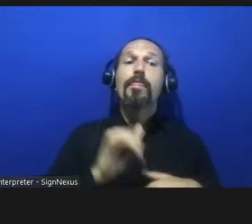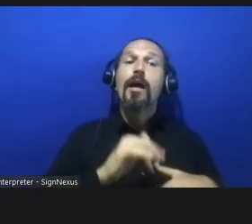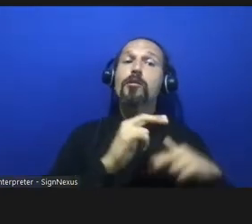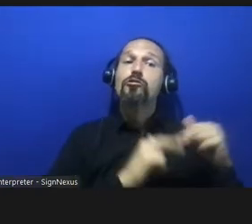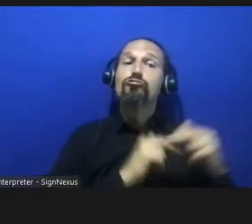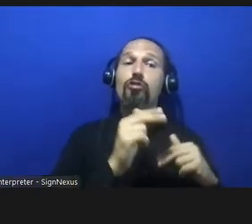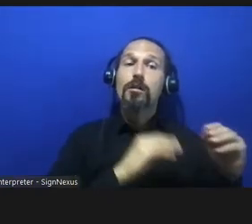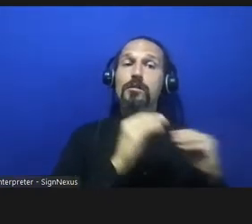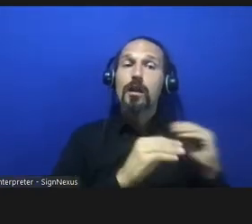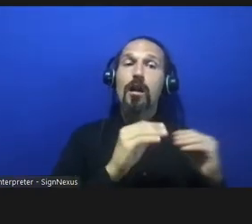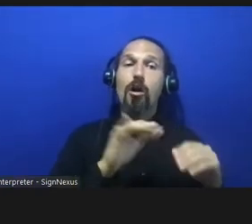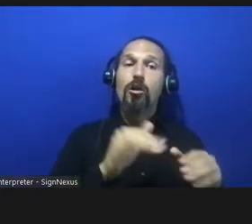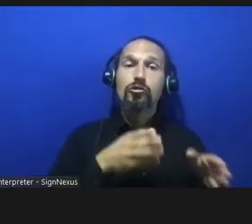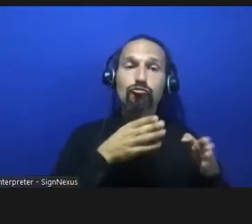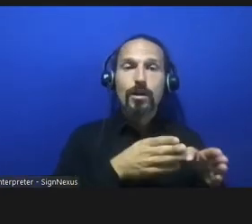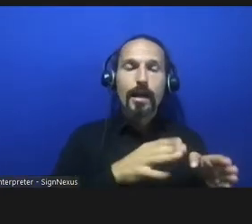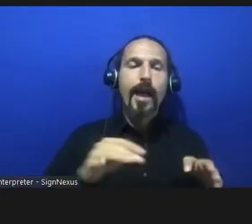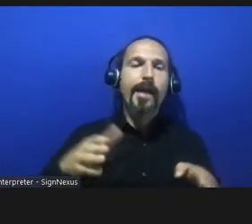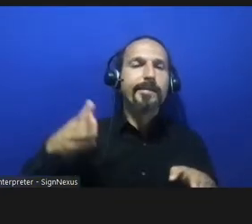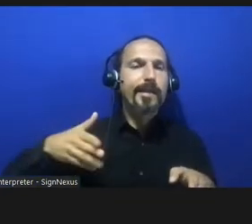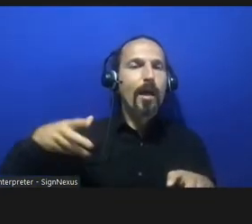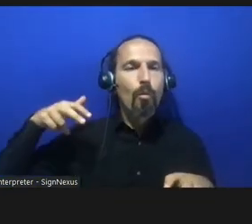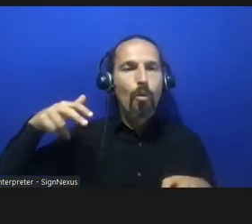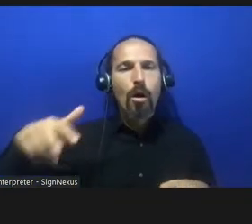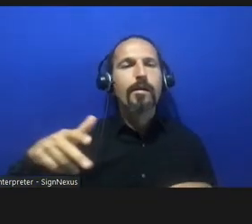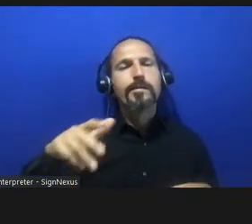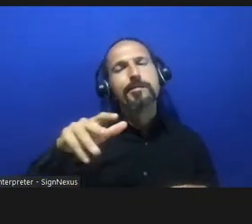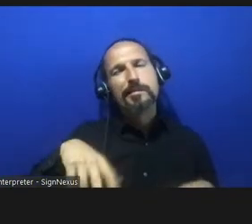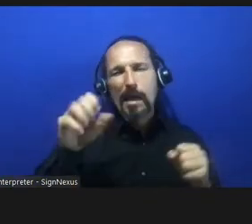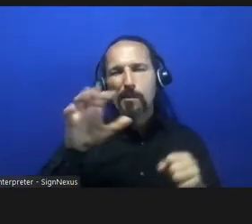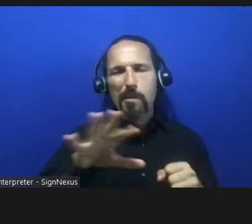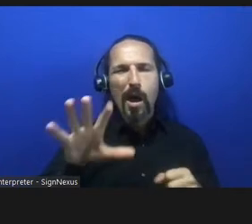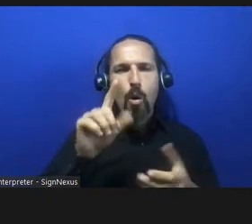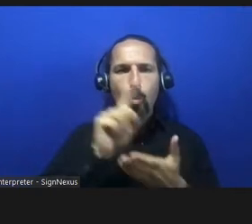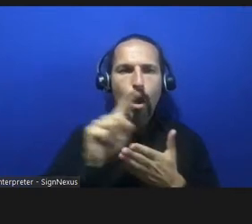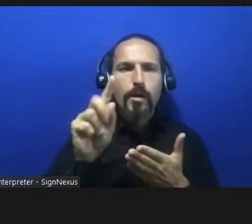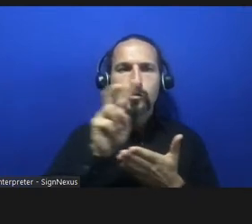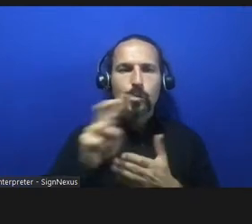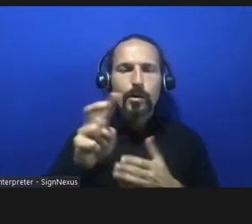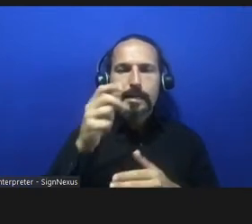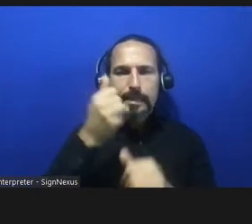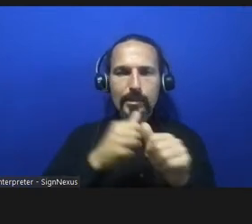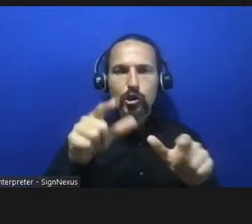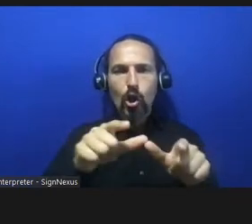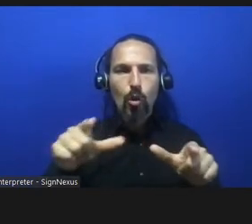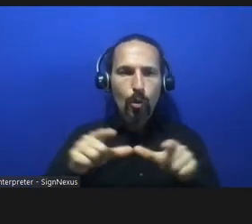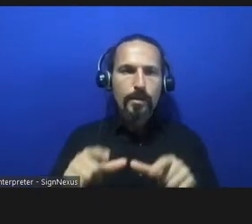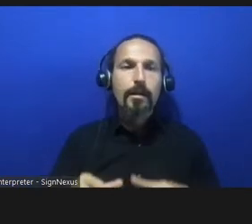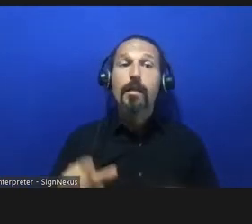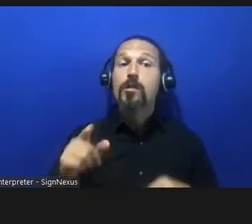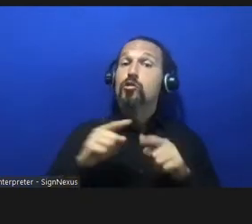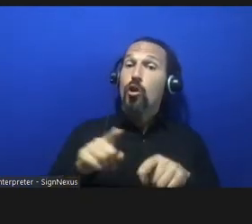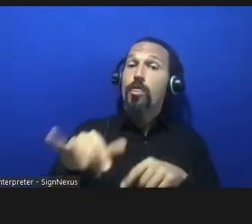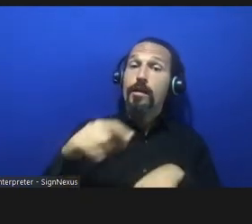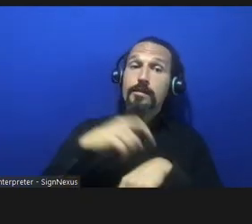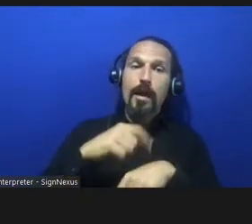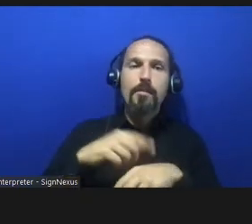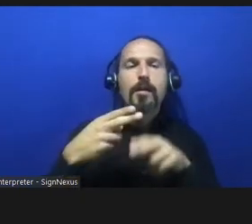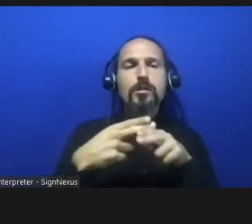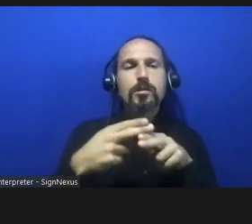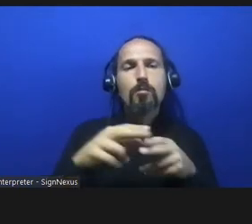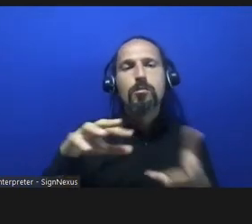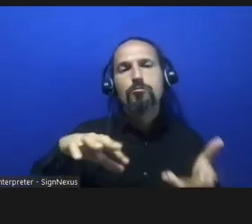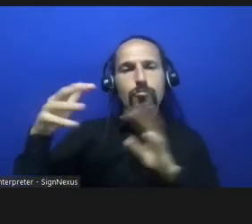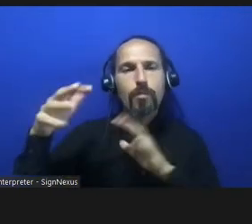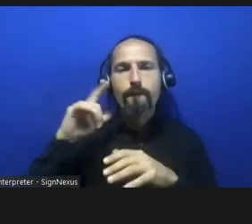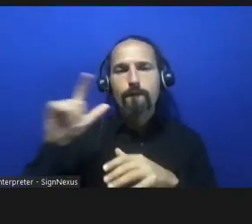streets and sidewalks and take approximately one to two weeks per location during this time there would be temporary disruptions to